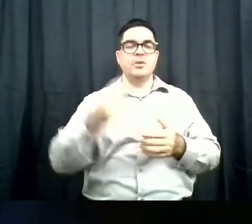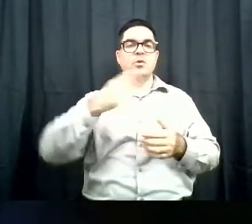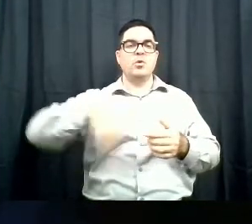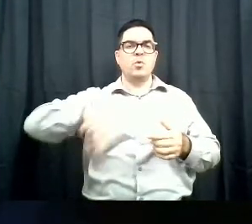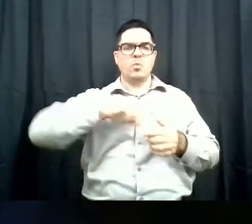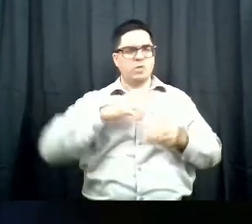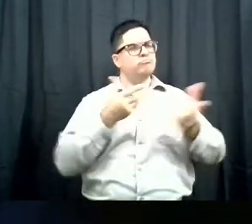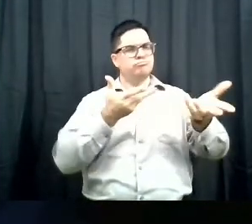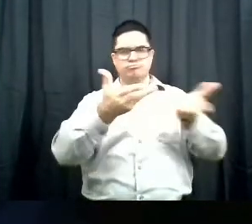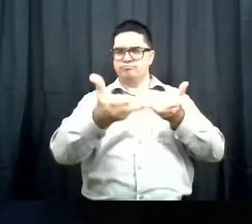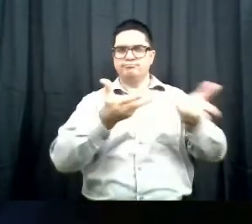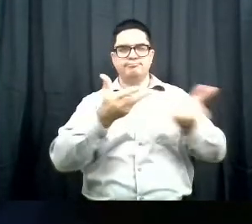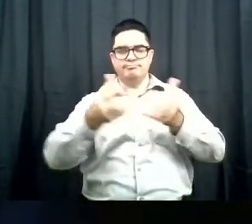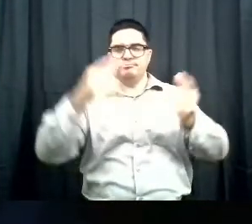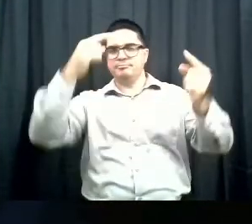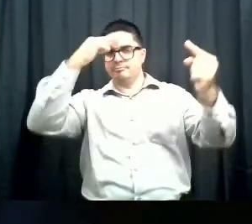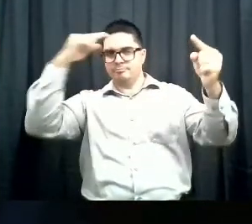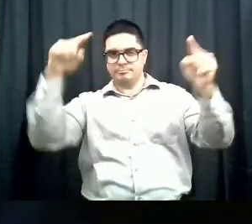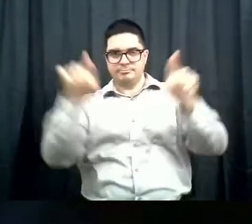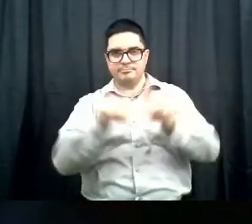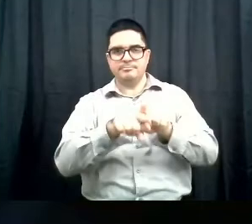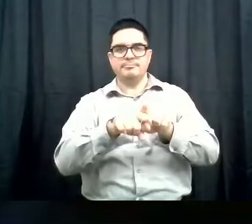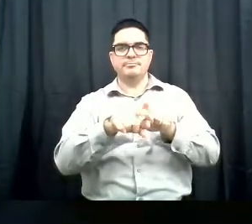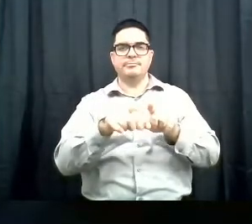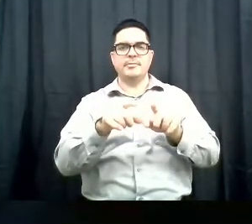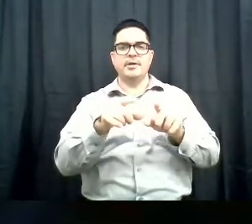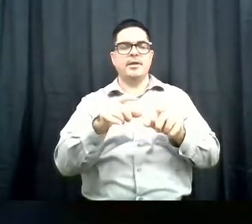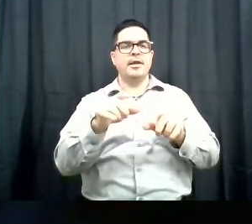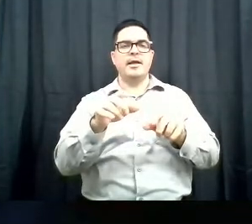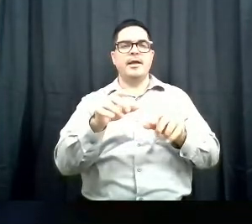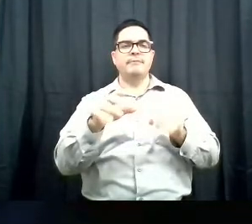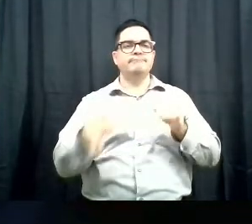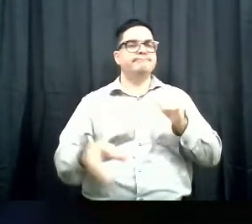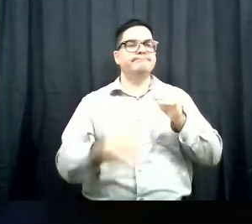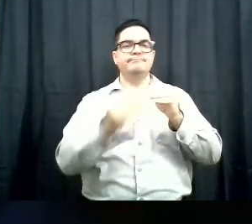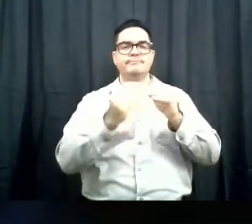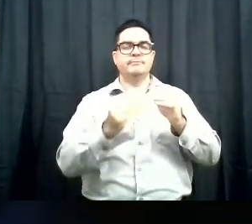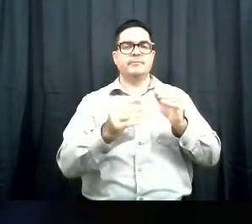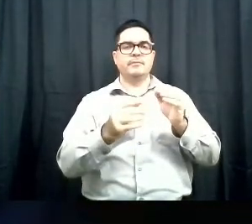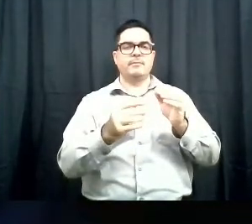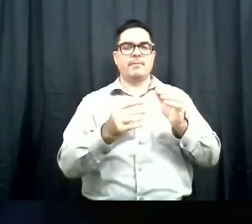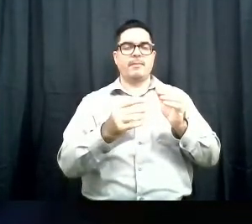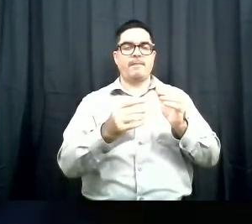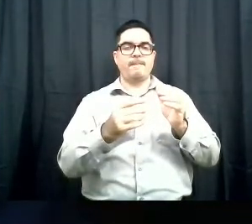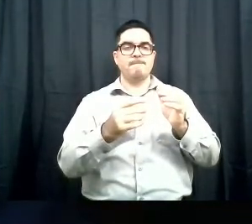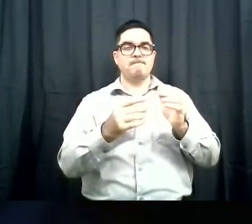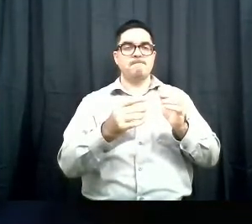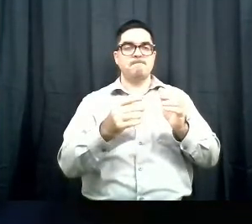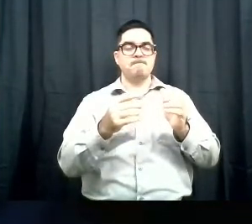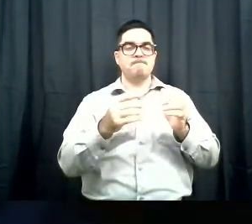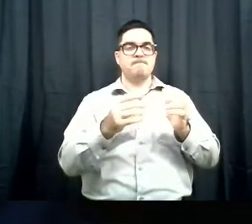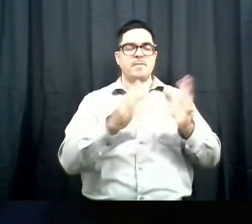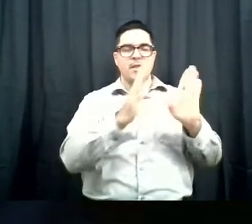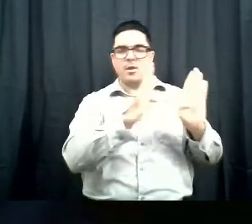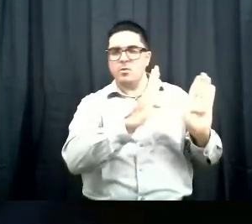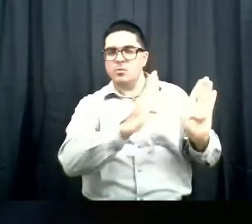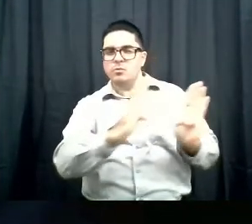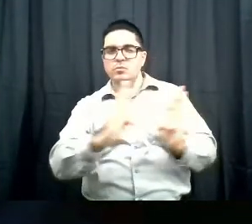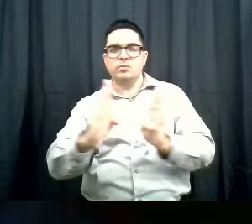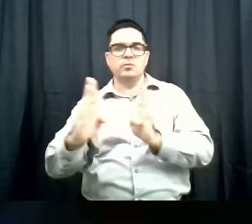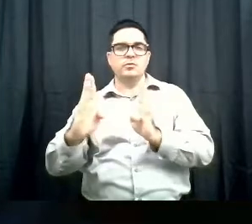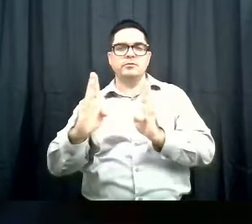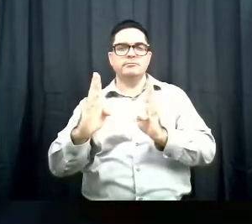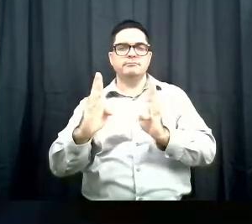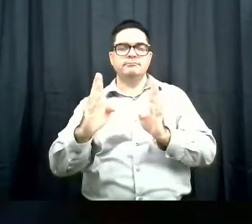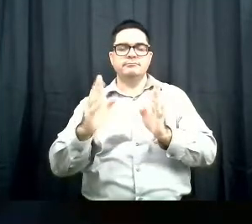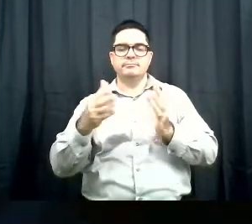more importantly, we identify what would be the universe that will be interested in availing itself